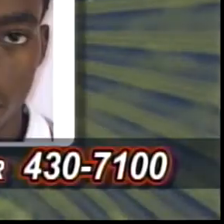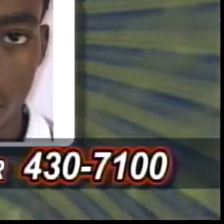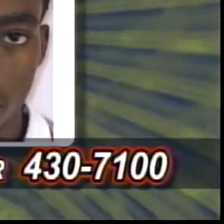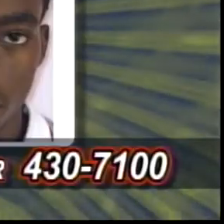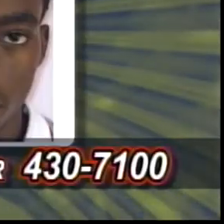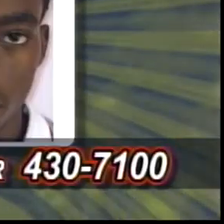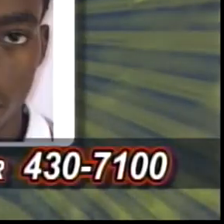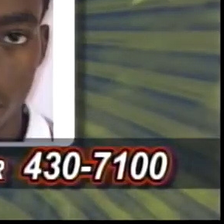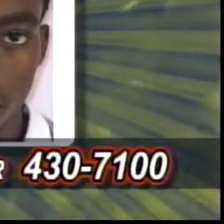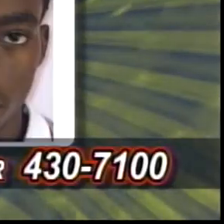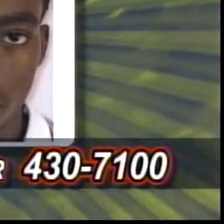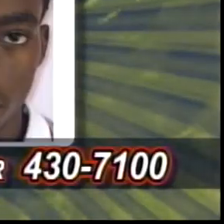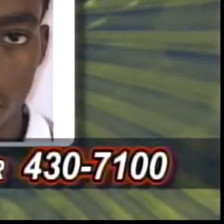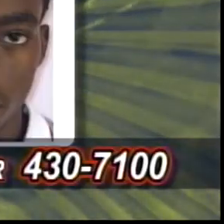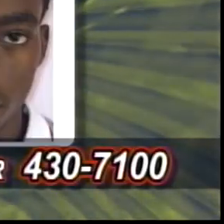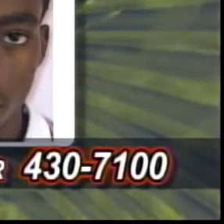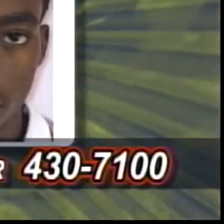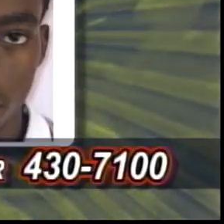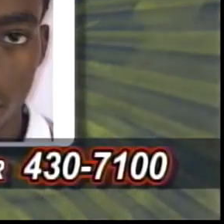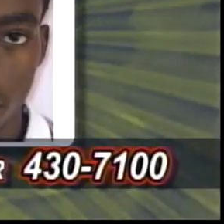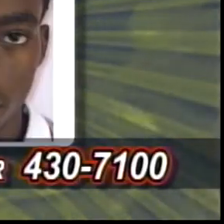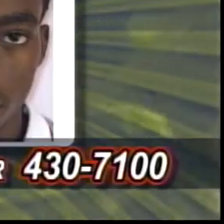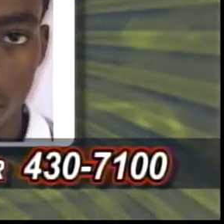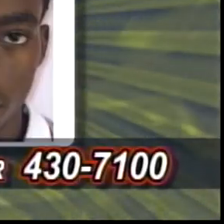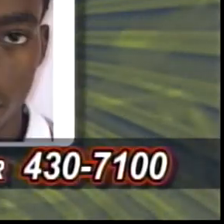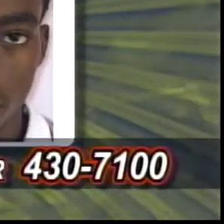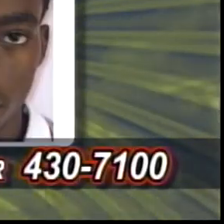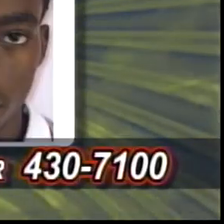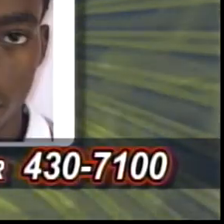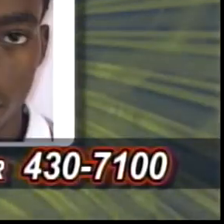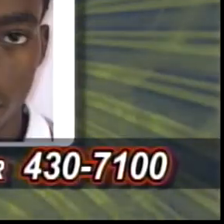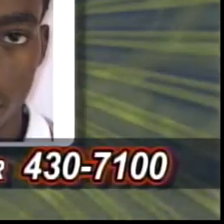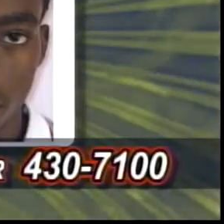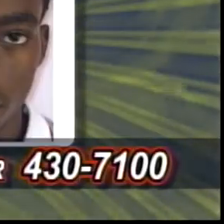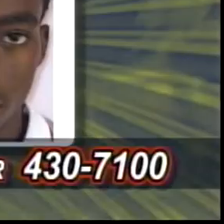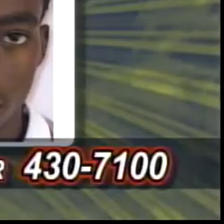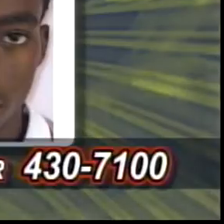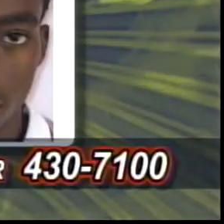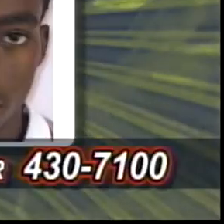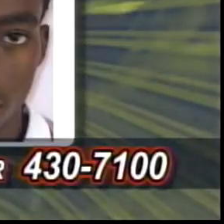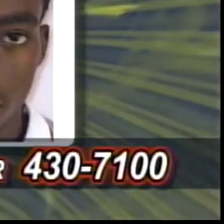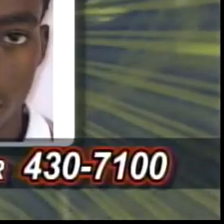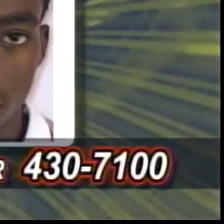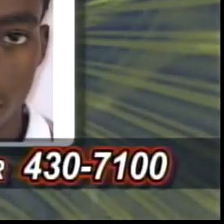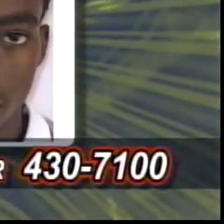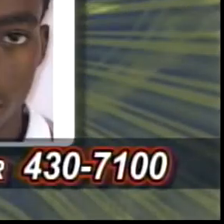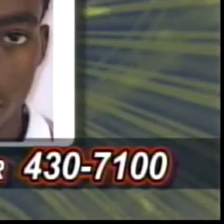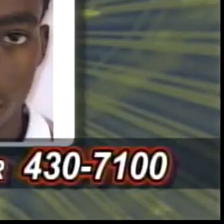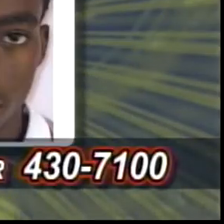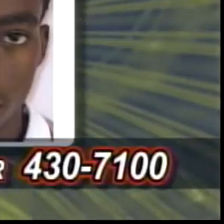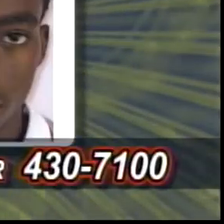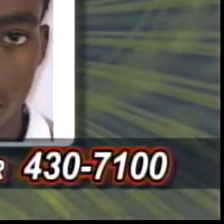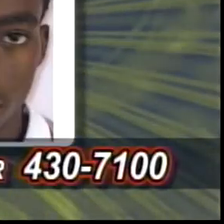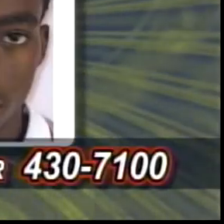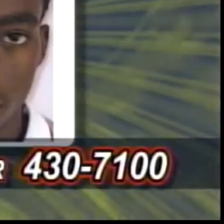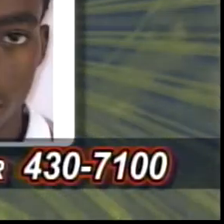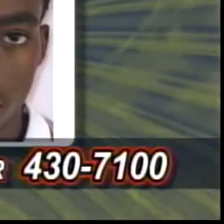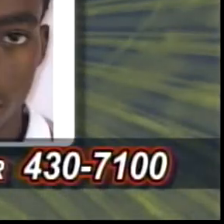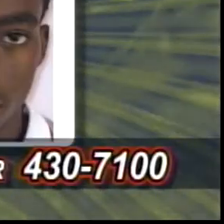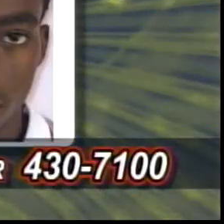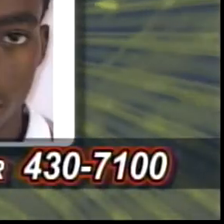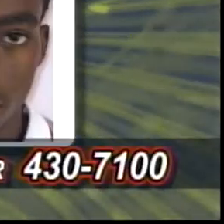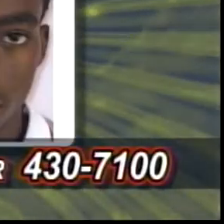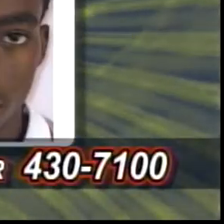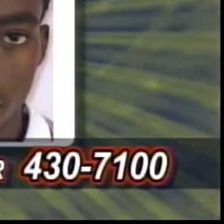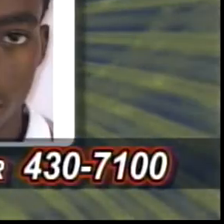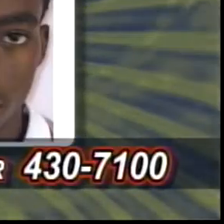set wide apart. He also has tattoos on his left upper arm of the letters AR. The words Thug Life are tattooed